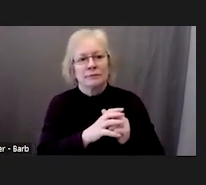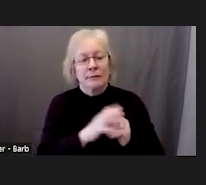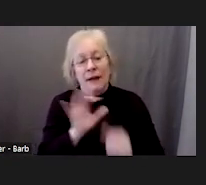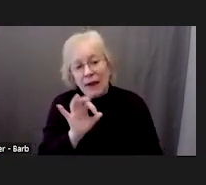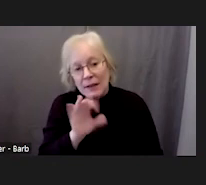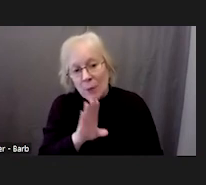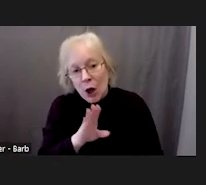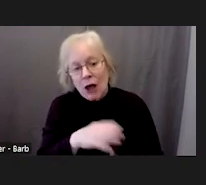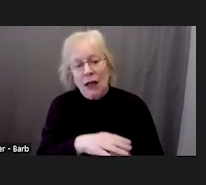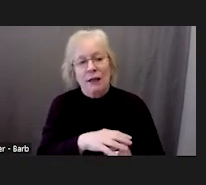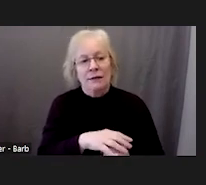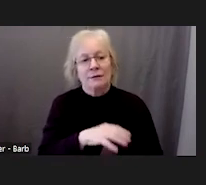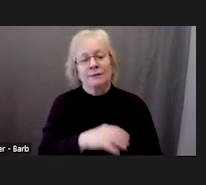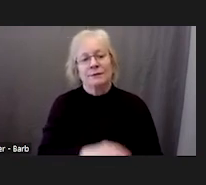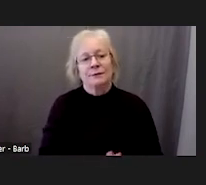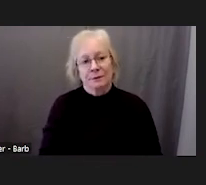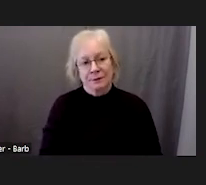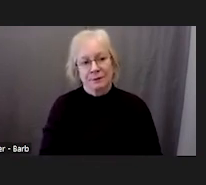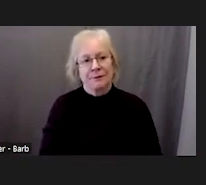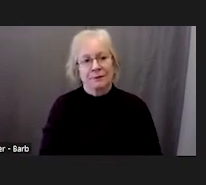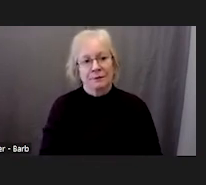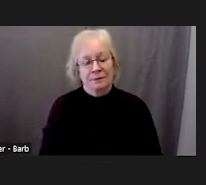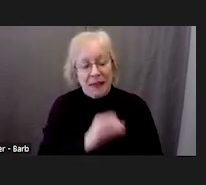Facebook and Instagram,